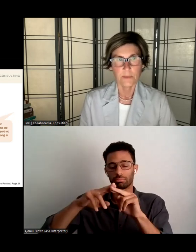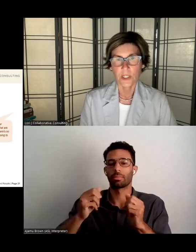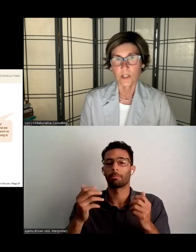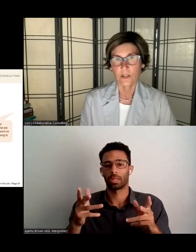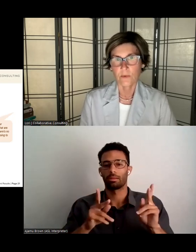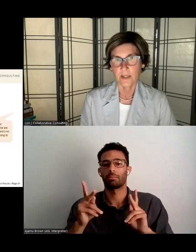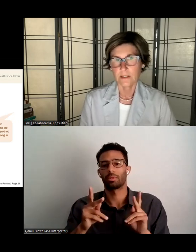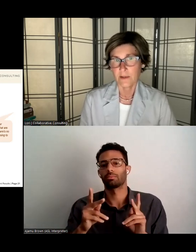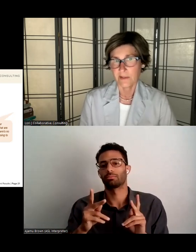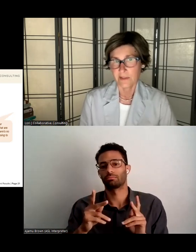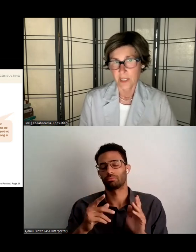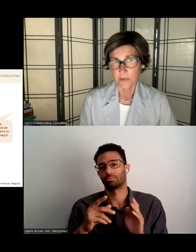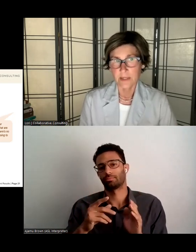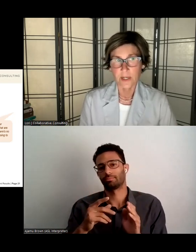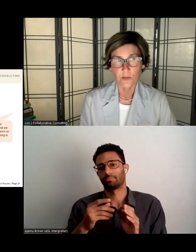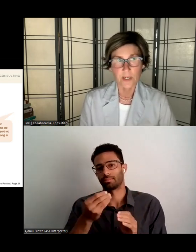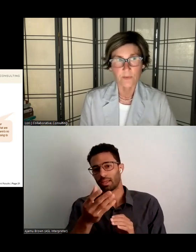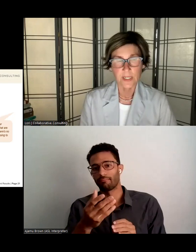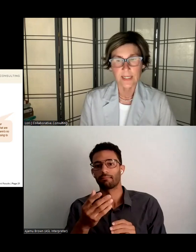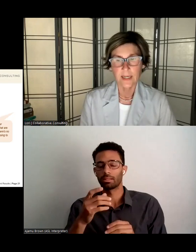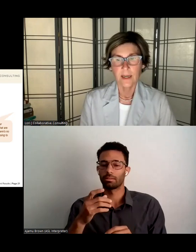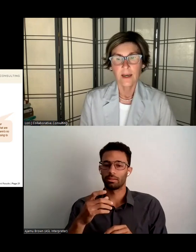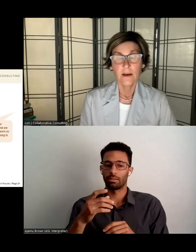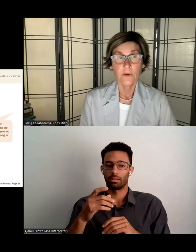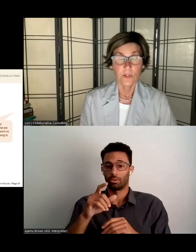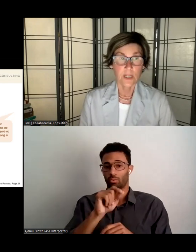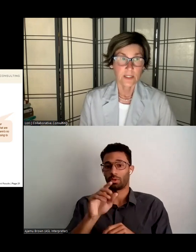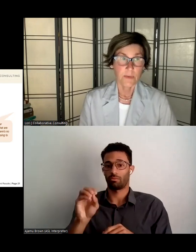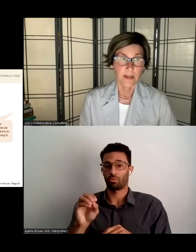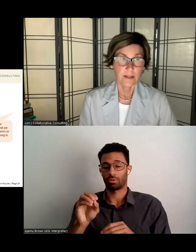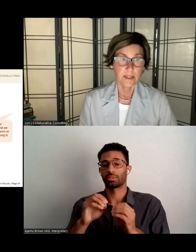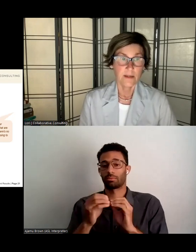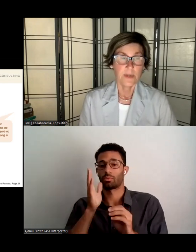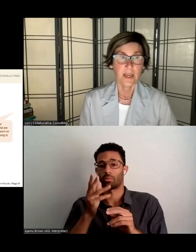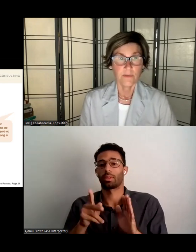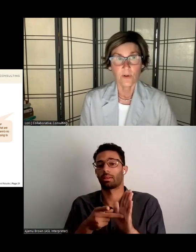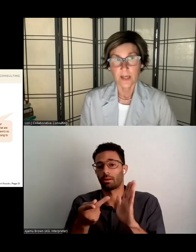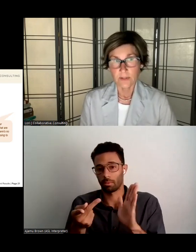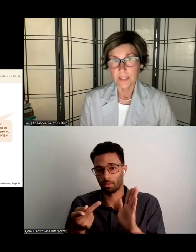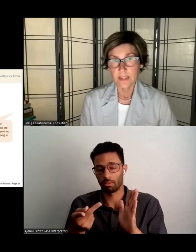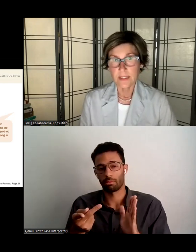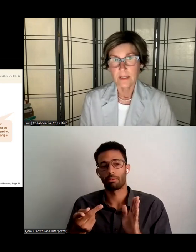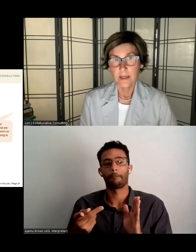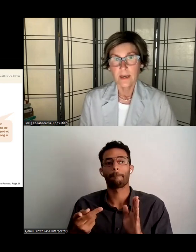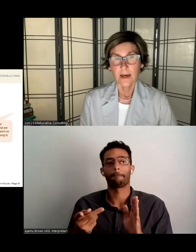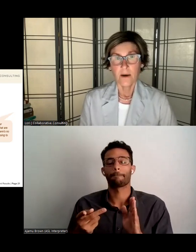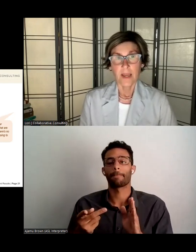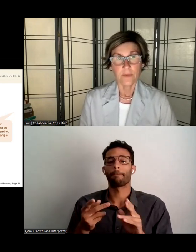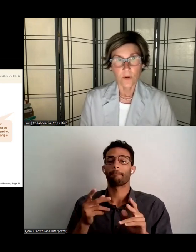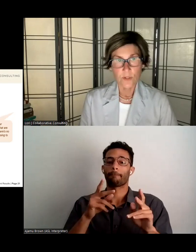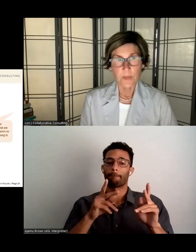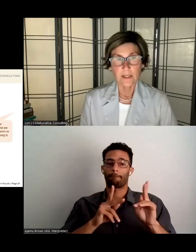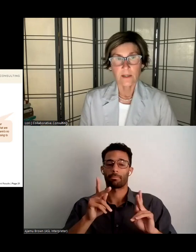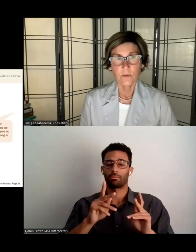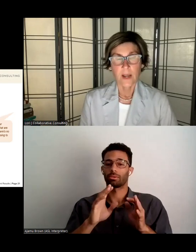the projection around it doubling by 2040. Folks talked about the behavioral health needs